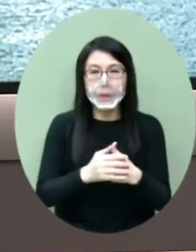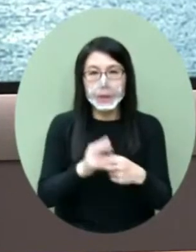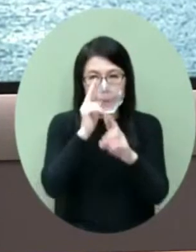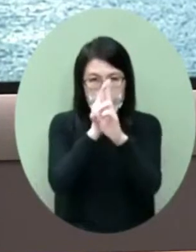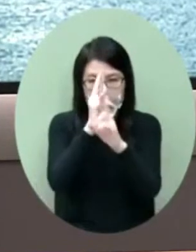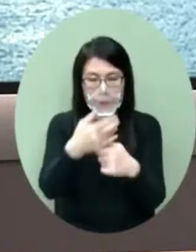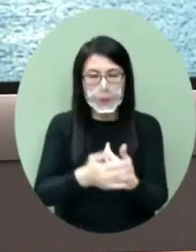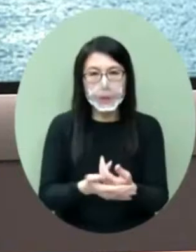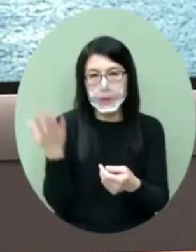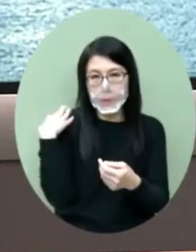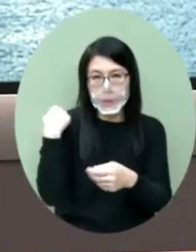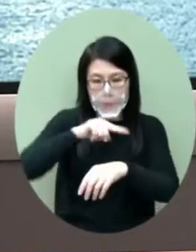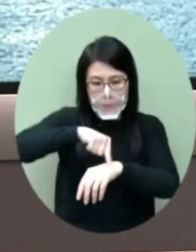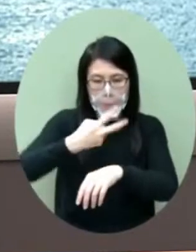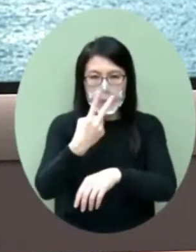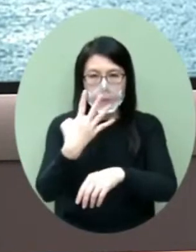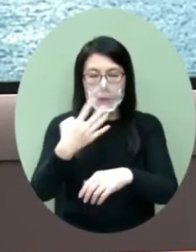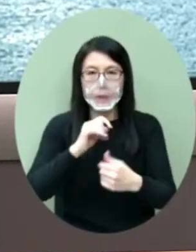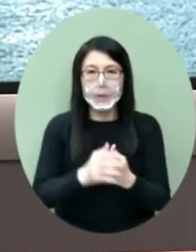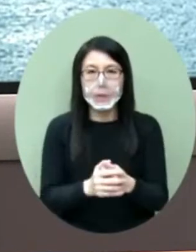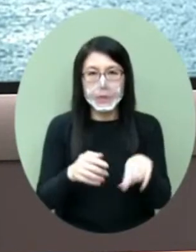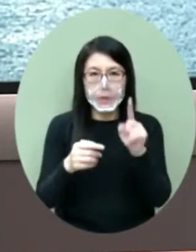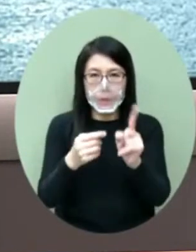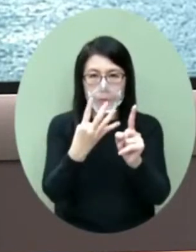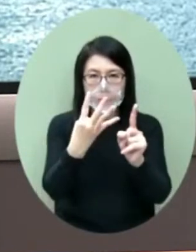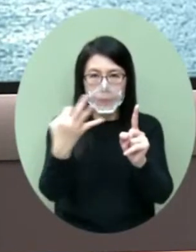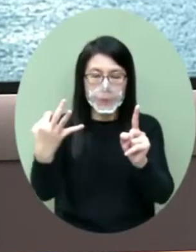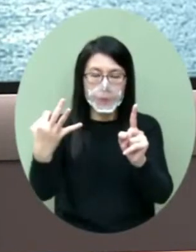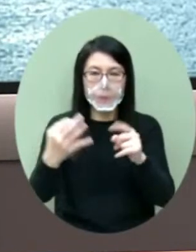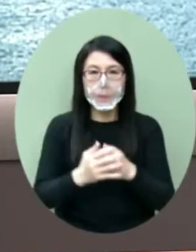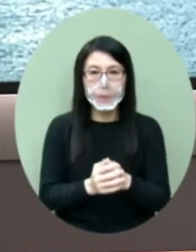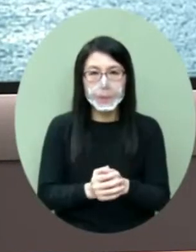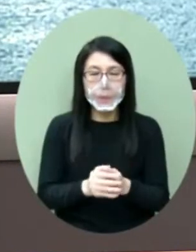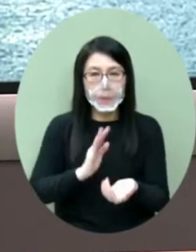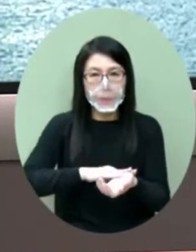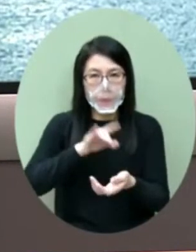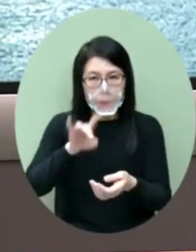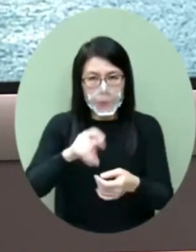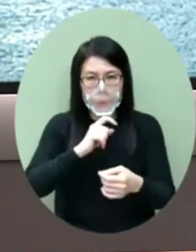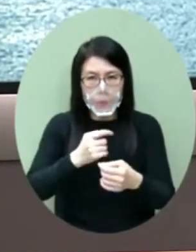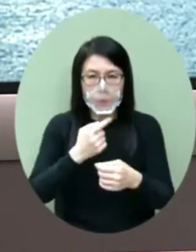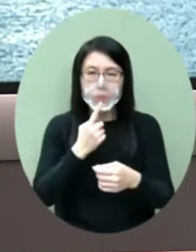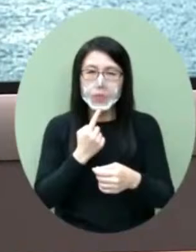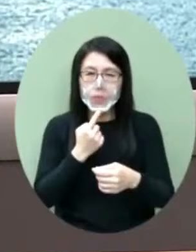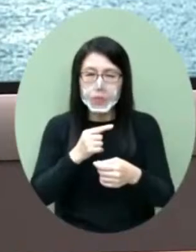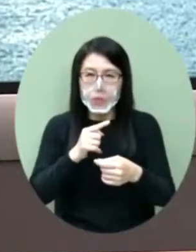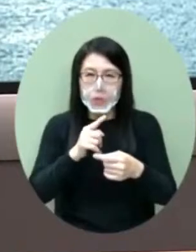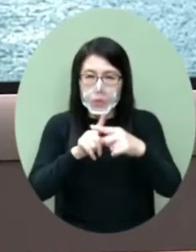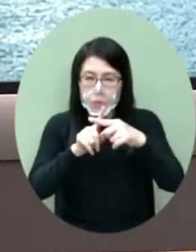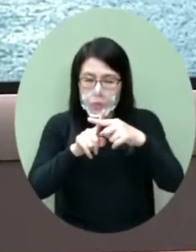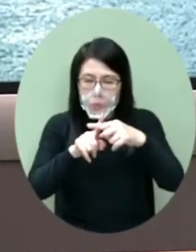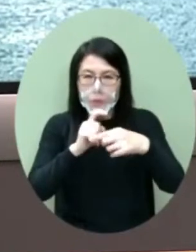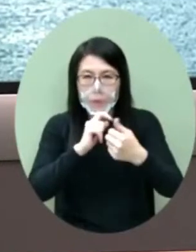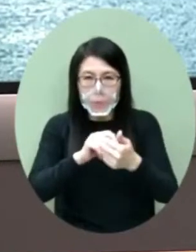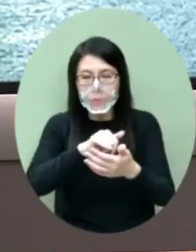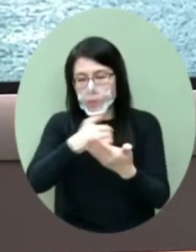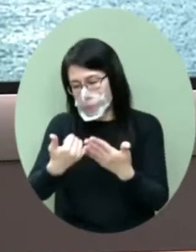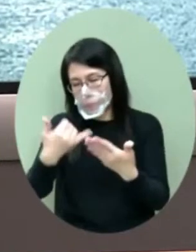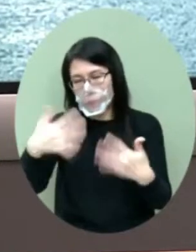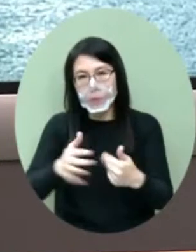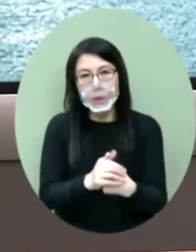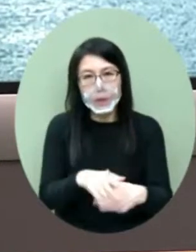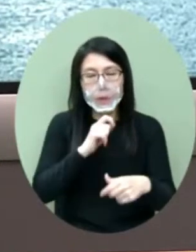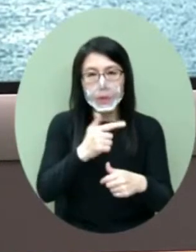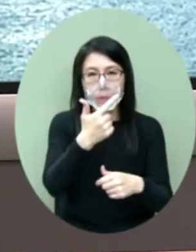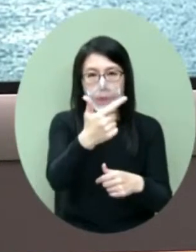at midnight, in the previous 24 hours, there are 143 patients with a